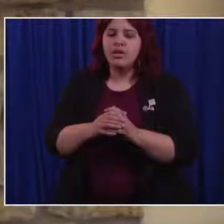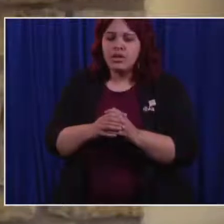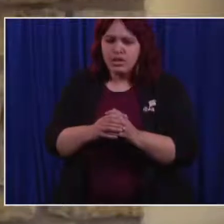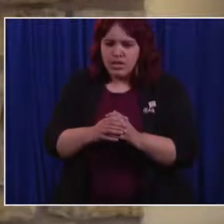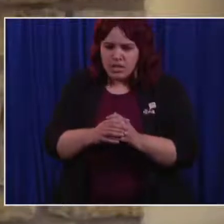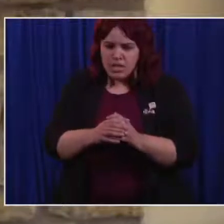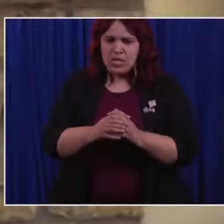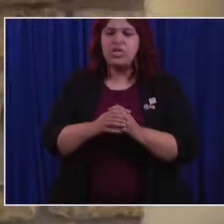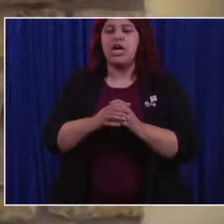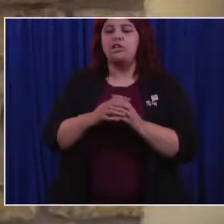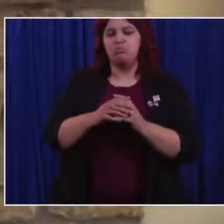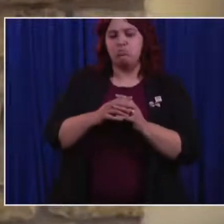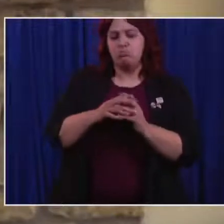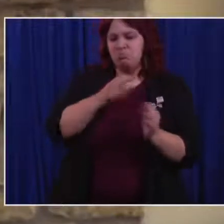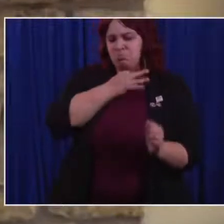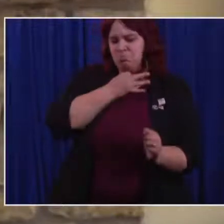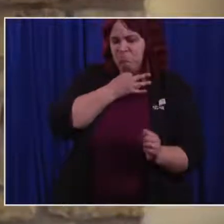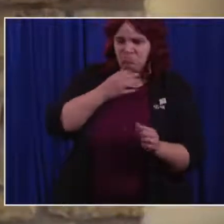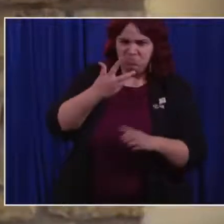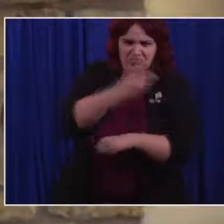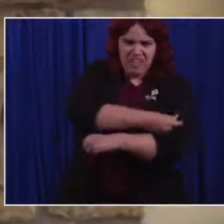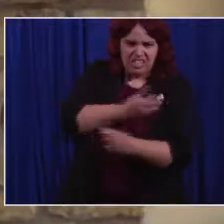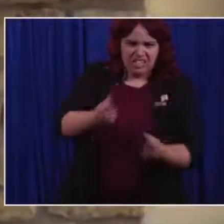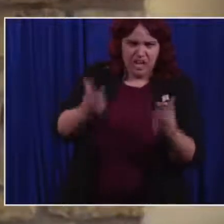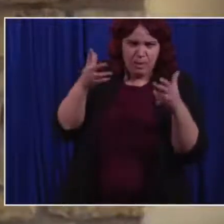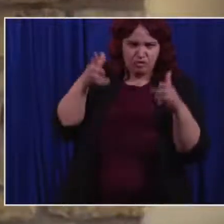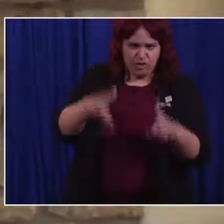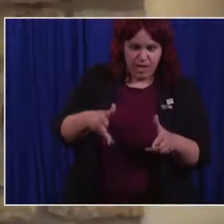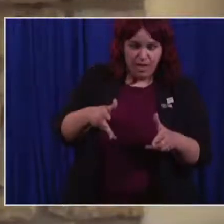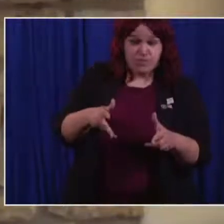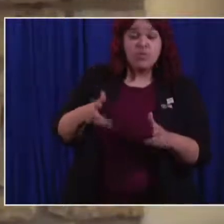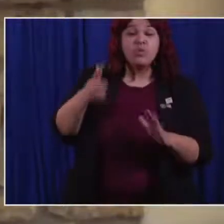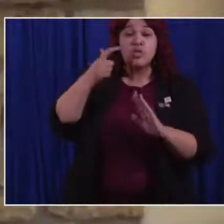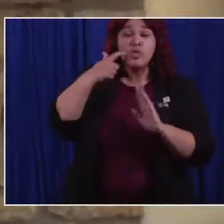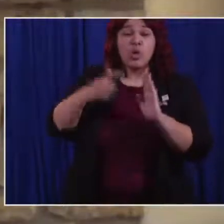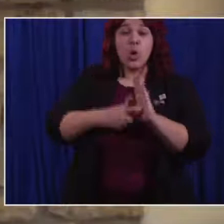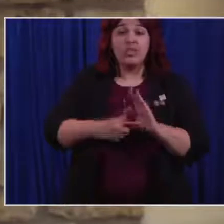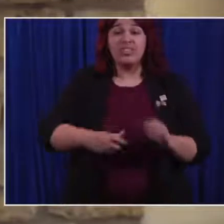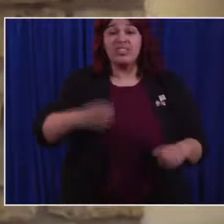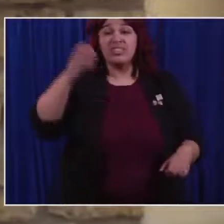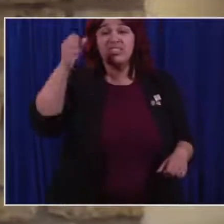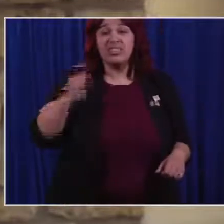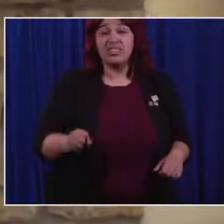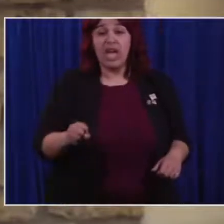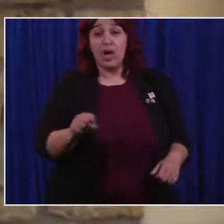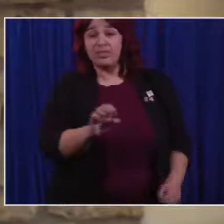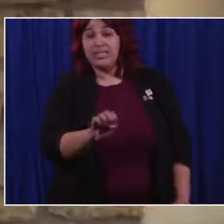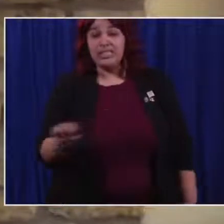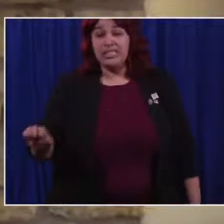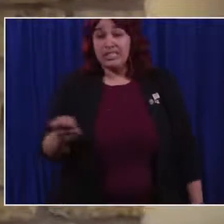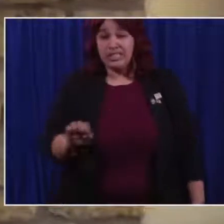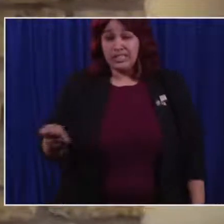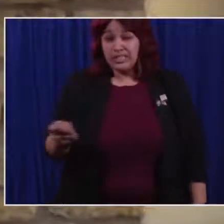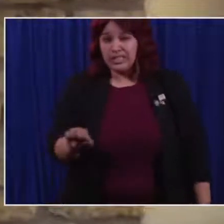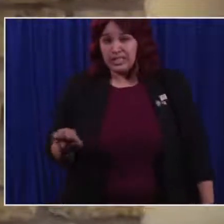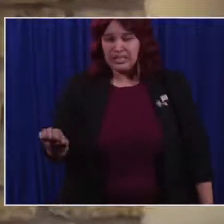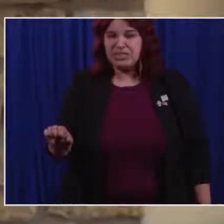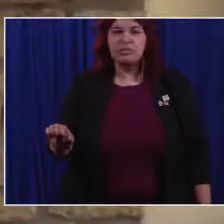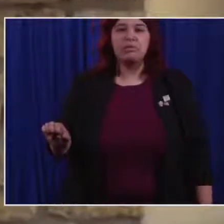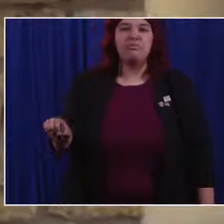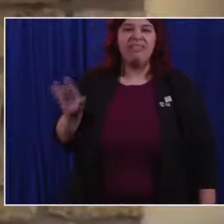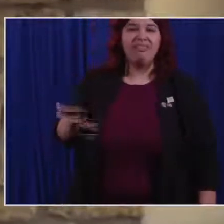the uptake that we might expect was more in the southeastern part of the state, which would have been some of our smaller